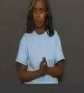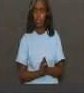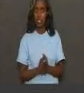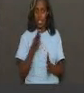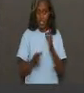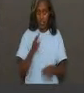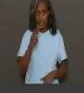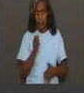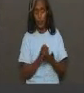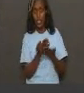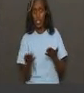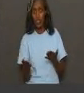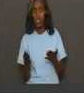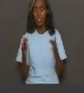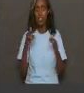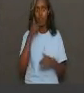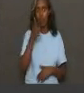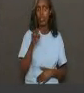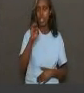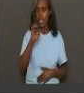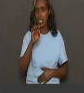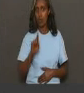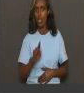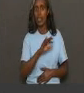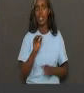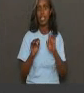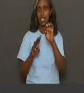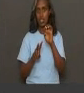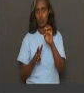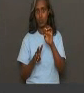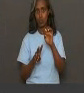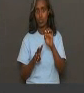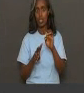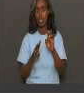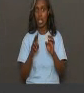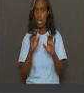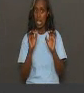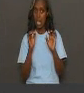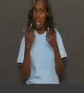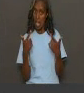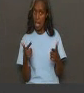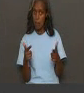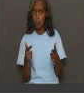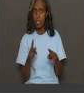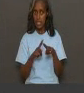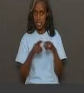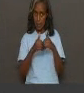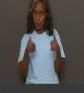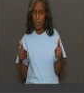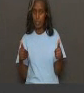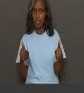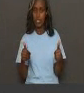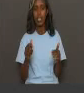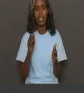If 2 events called E1 and E2 can happen separately